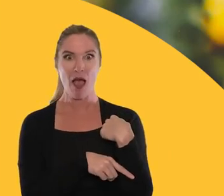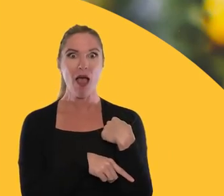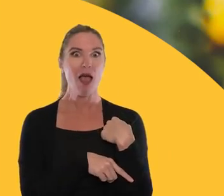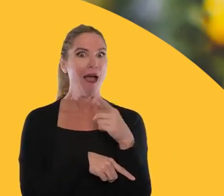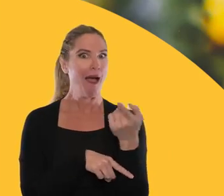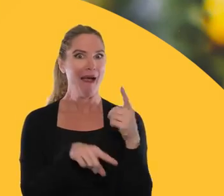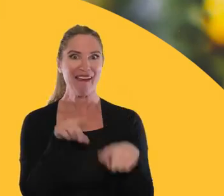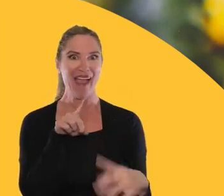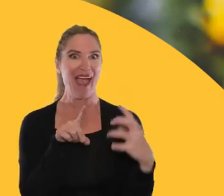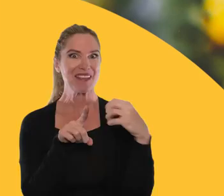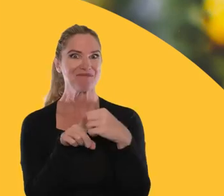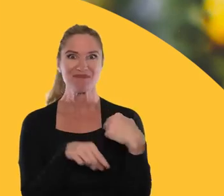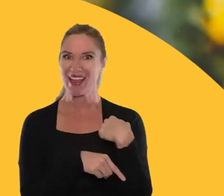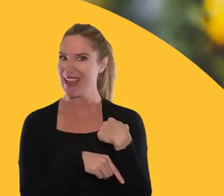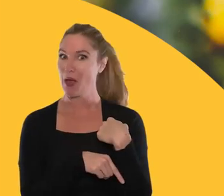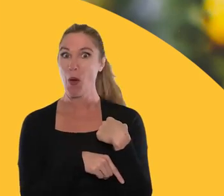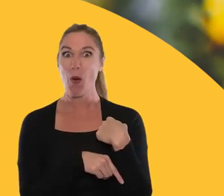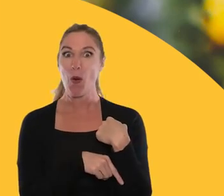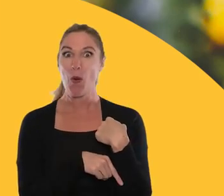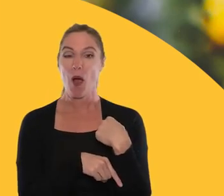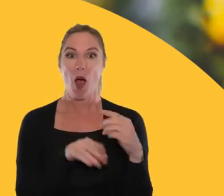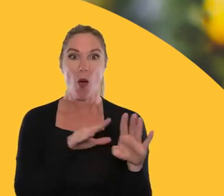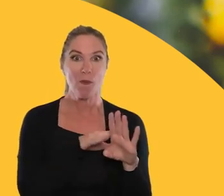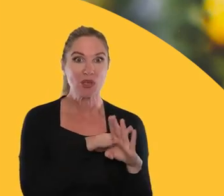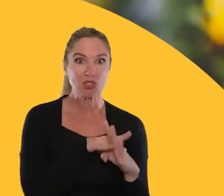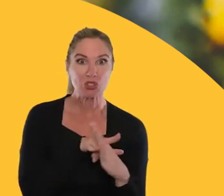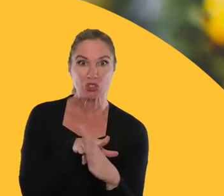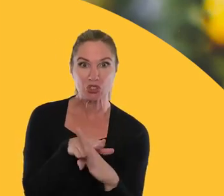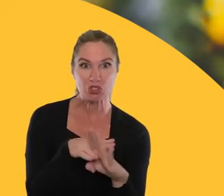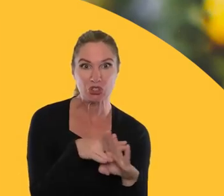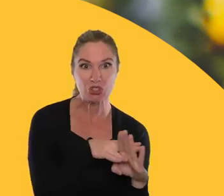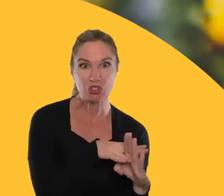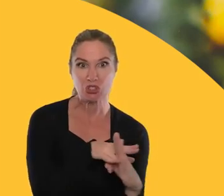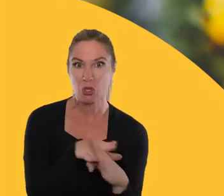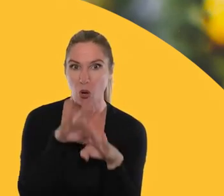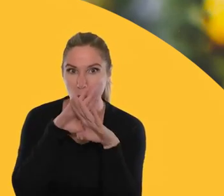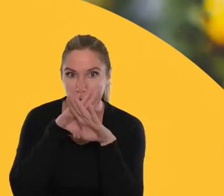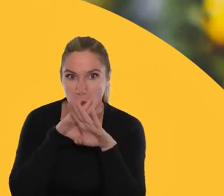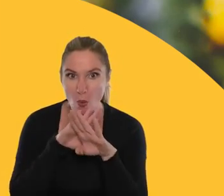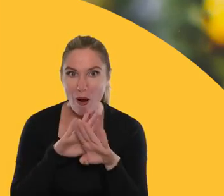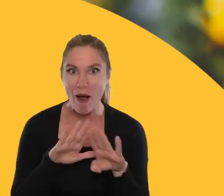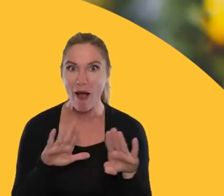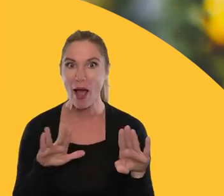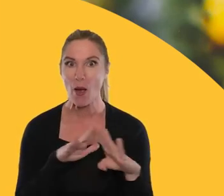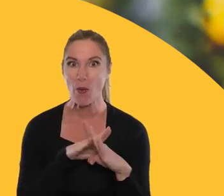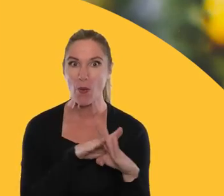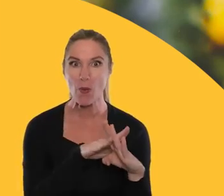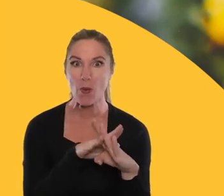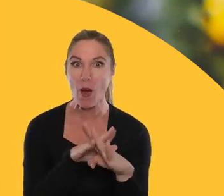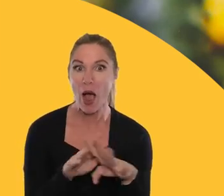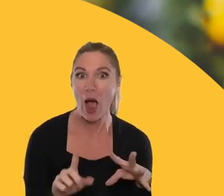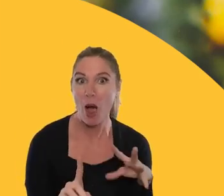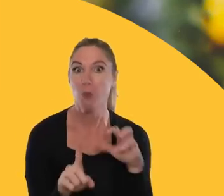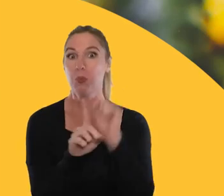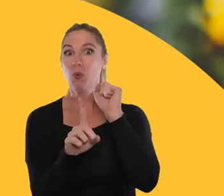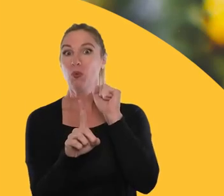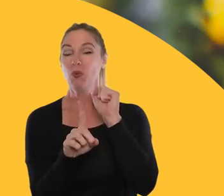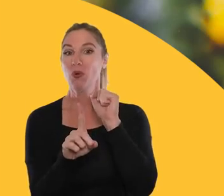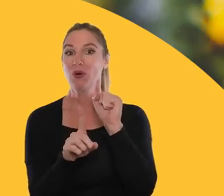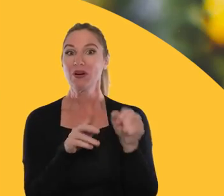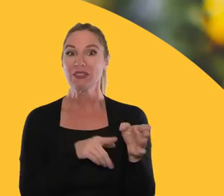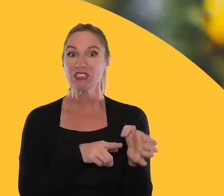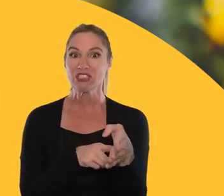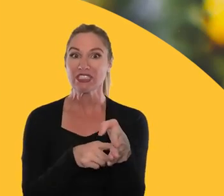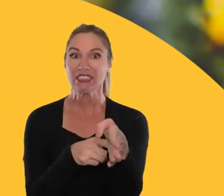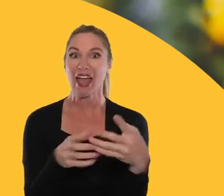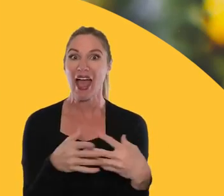can't catch me, you can't catch me." Along comes Mr. Shark, as quiet as can be, and